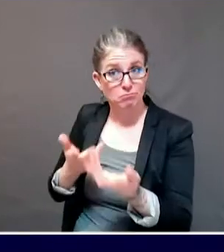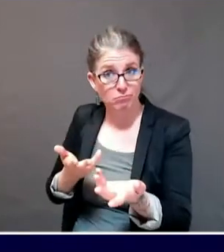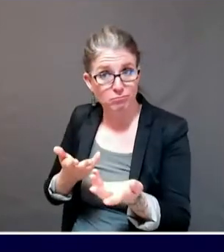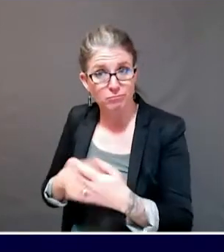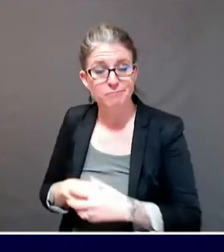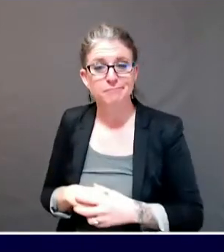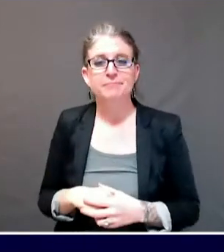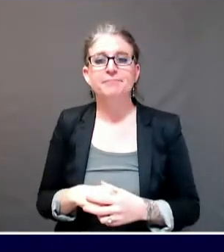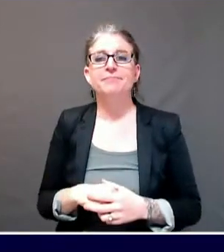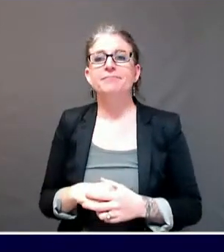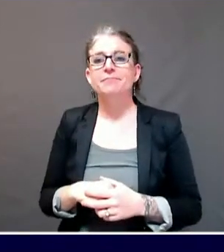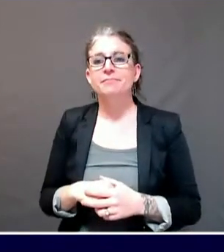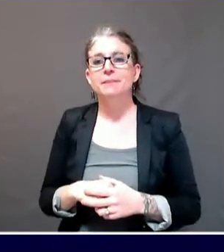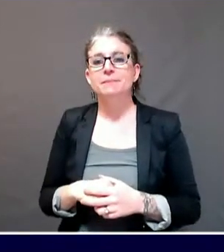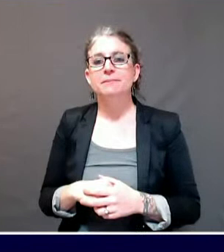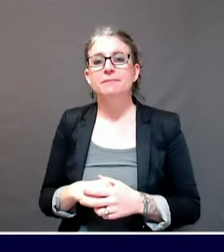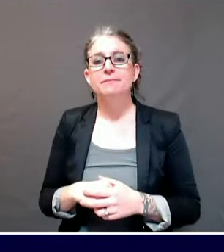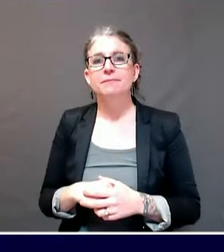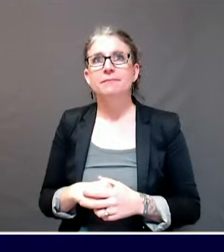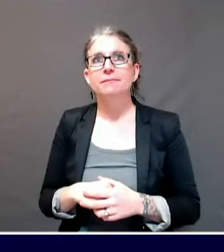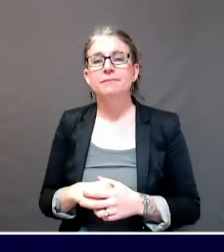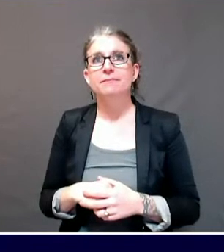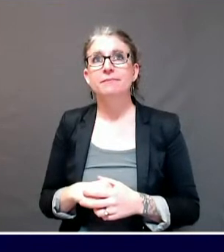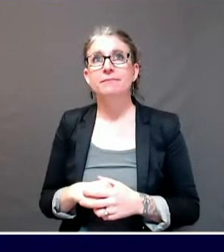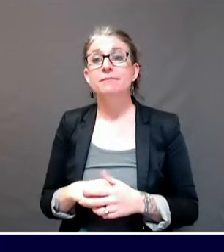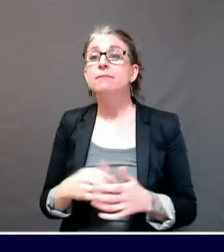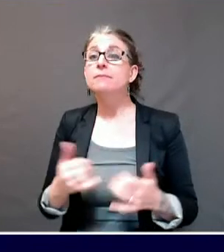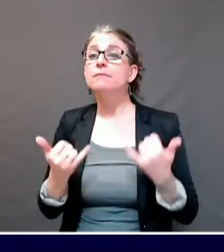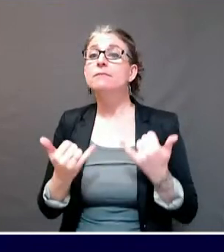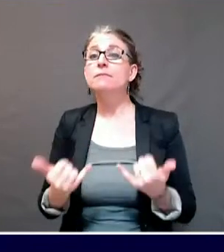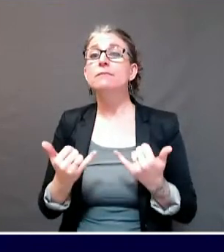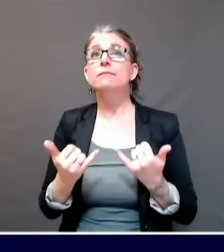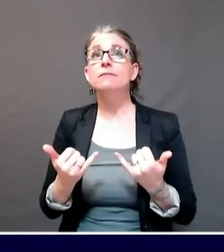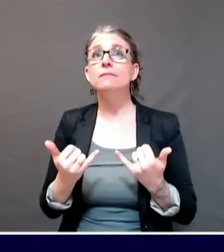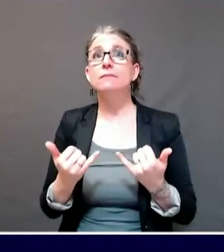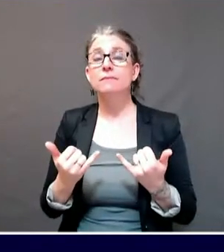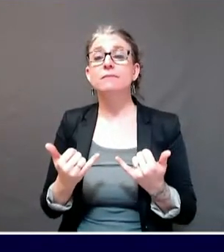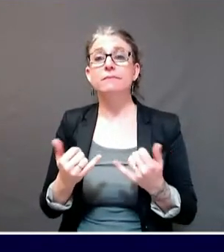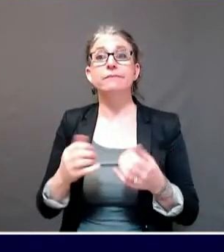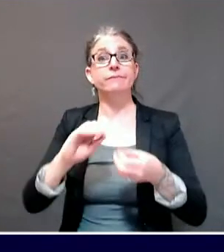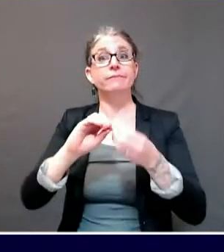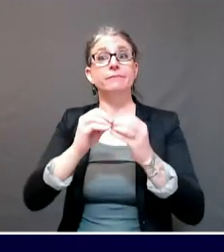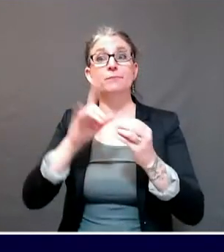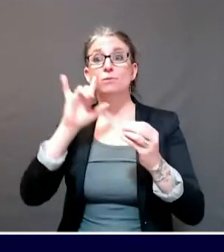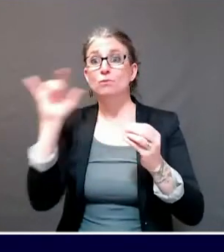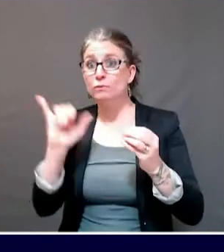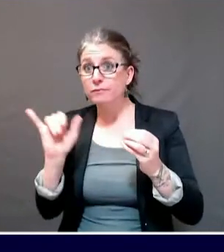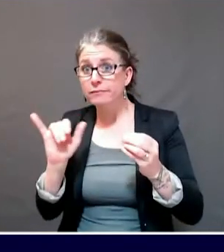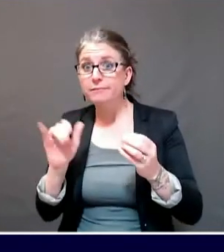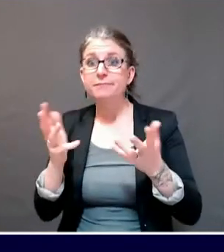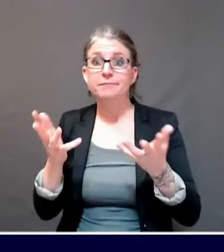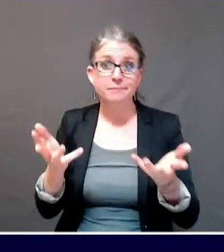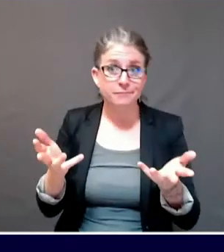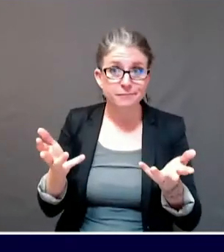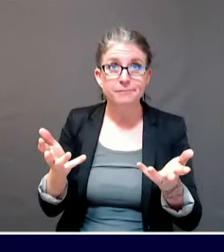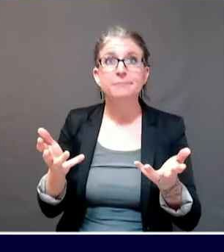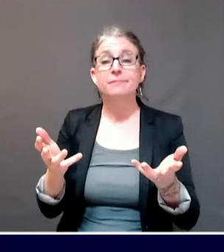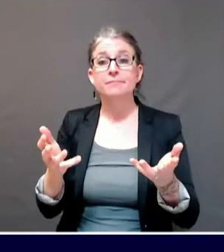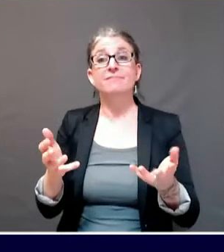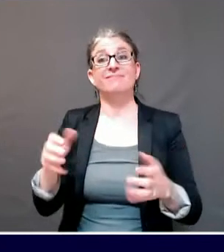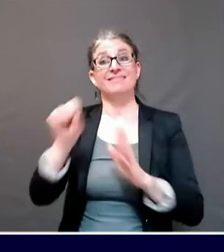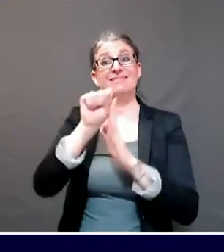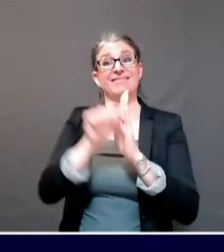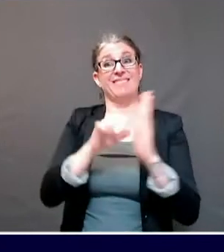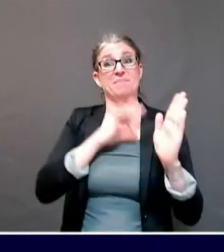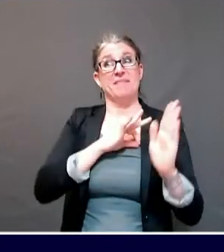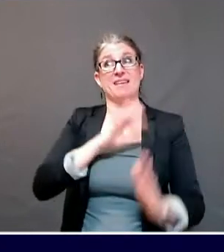afternoon's discussion with an update on where we stand with cases. Right now across the state, Maine CDC has